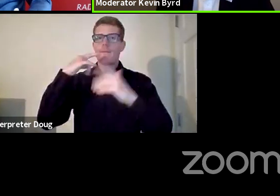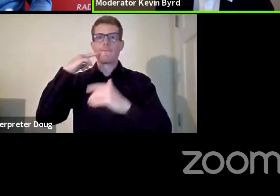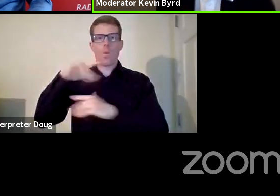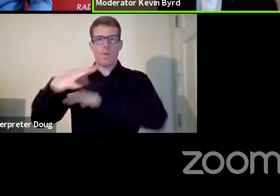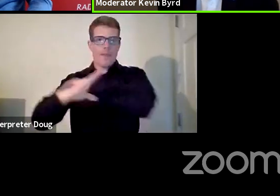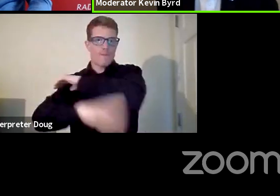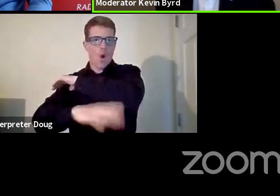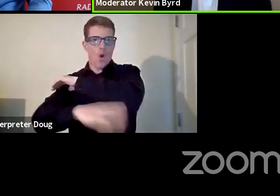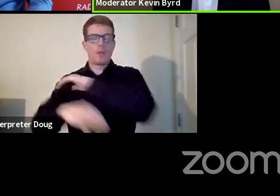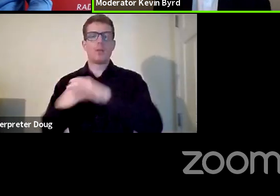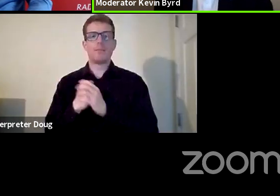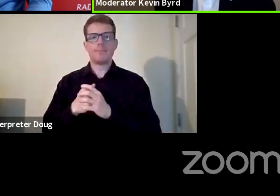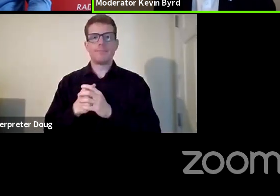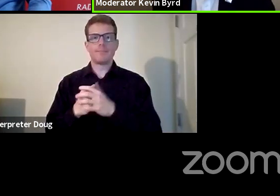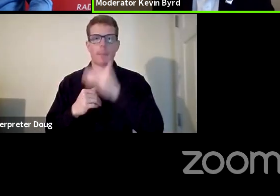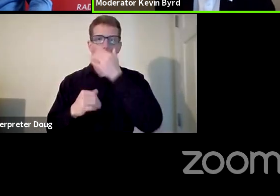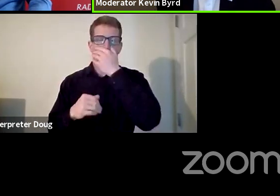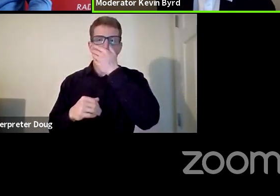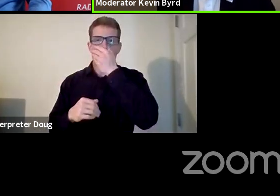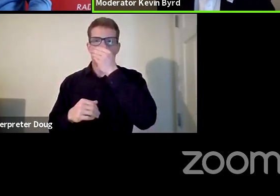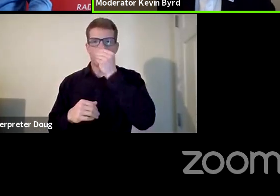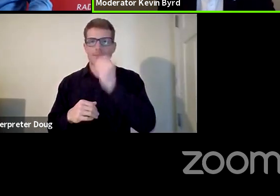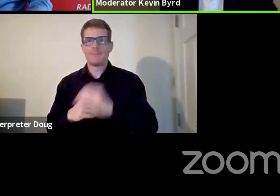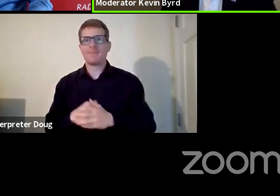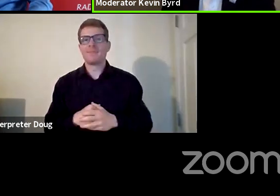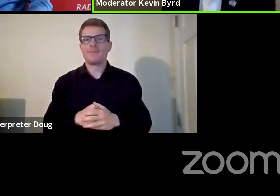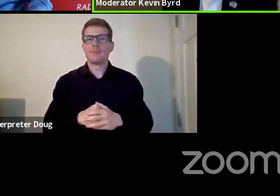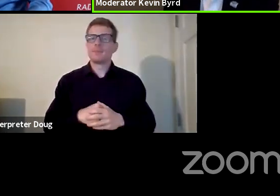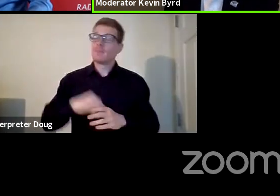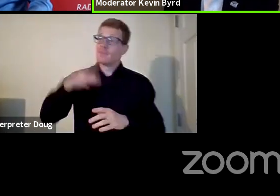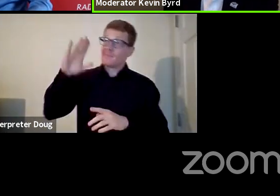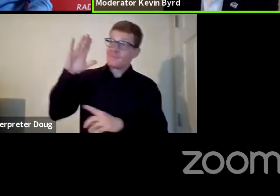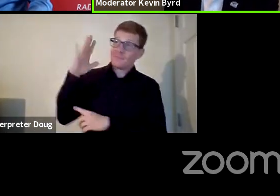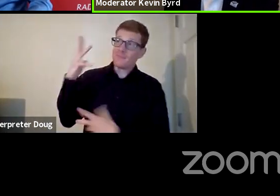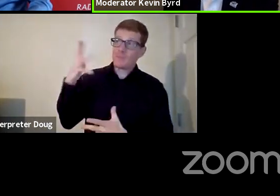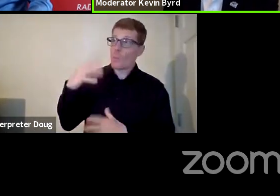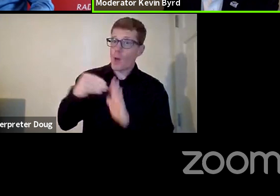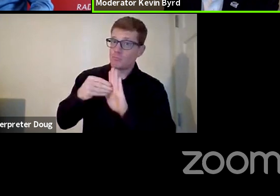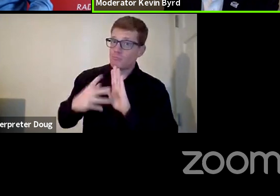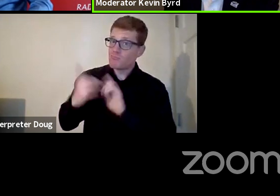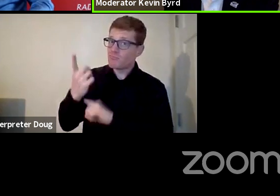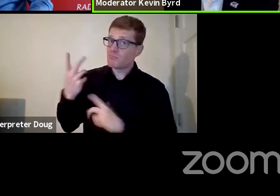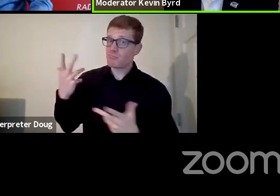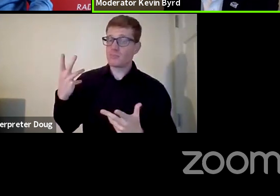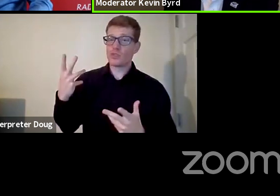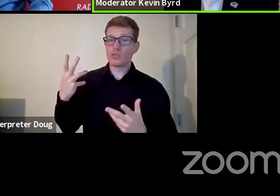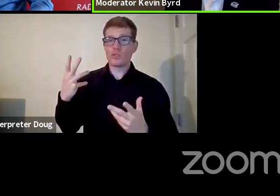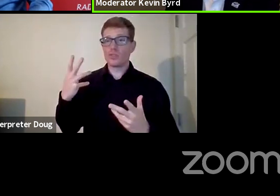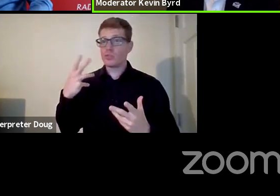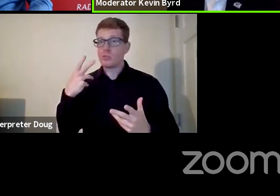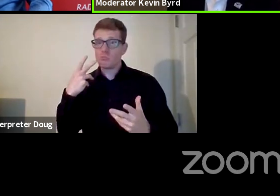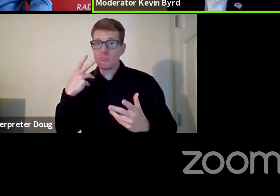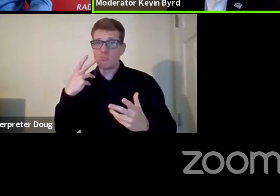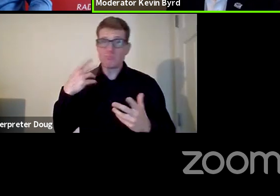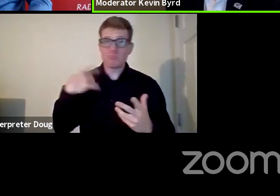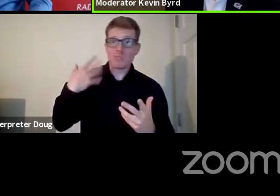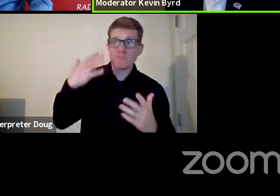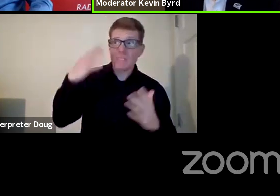Well, what can students anticipate as it relates to dining facilities and residence halls in the fall?